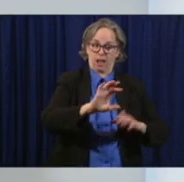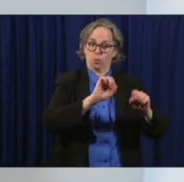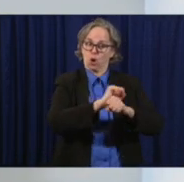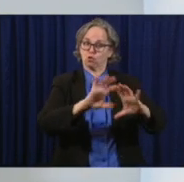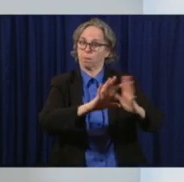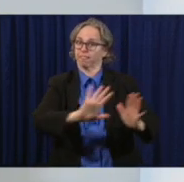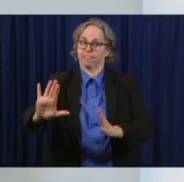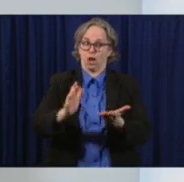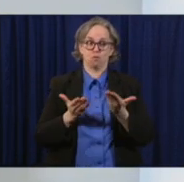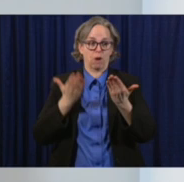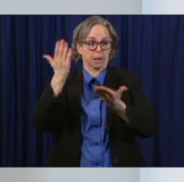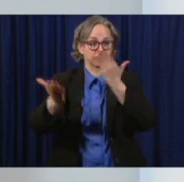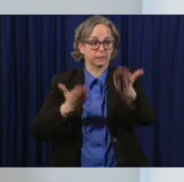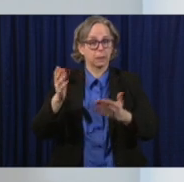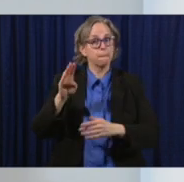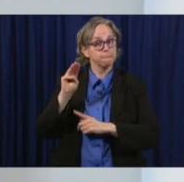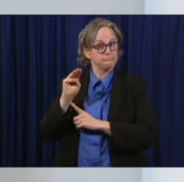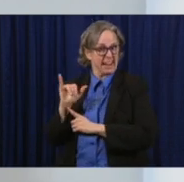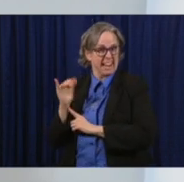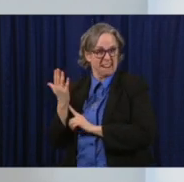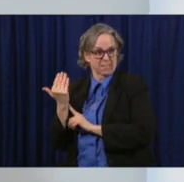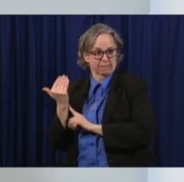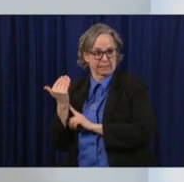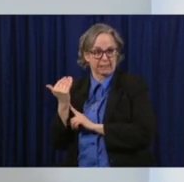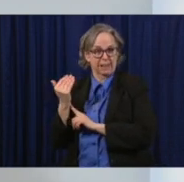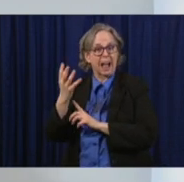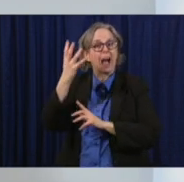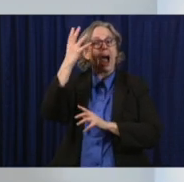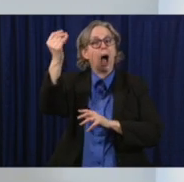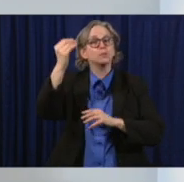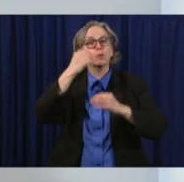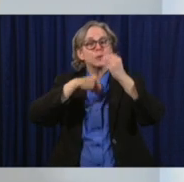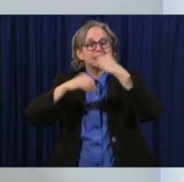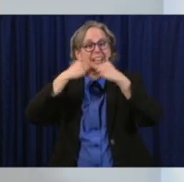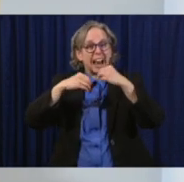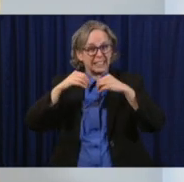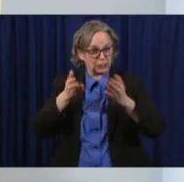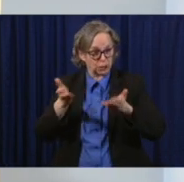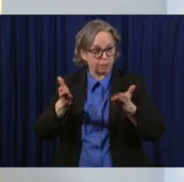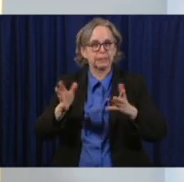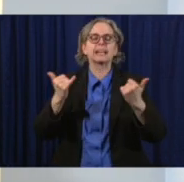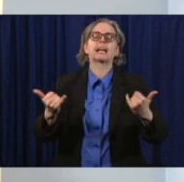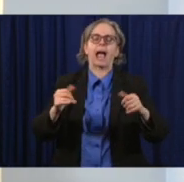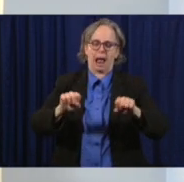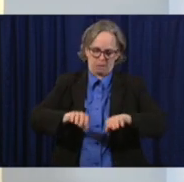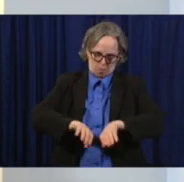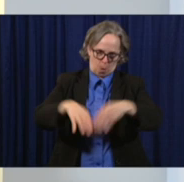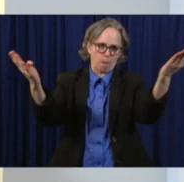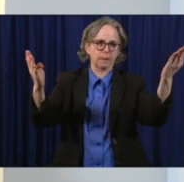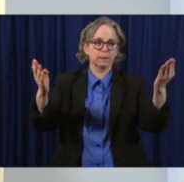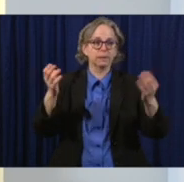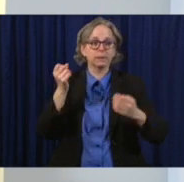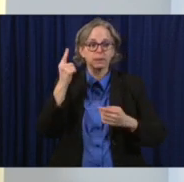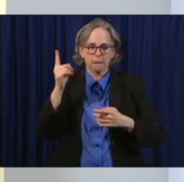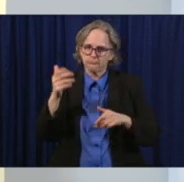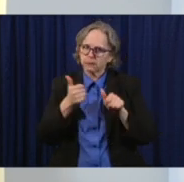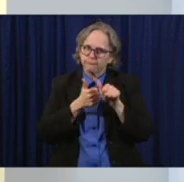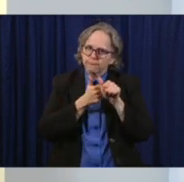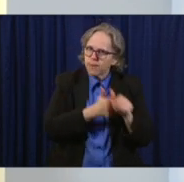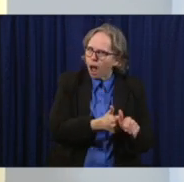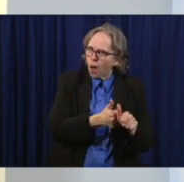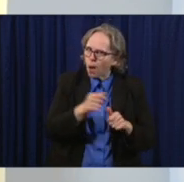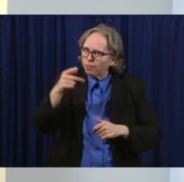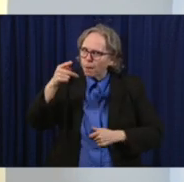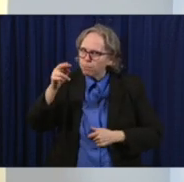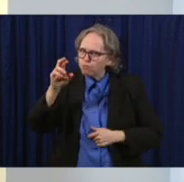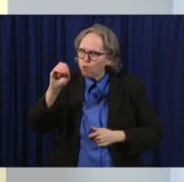15th, outdoor restaurant services will be reopening under the protocols established by the restaurant group. Personal services